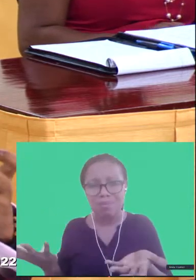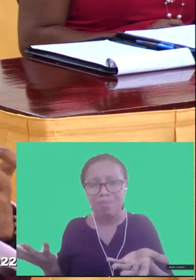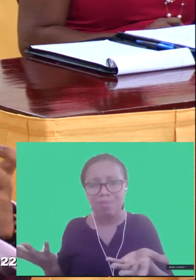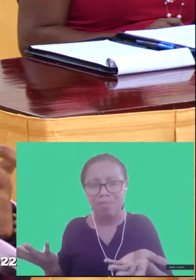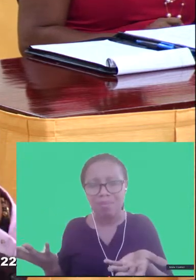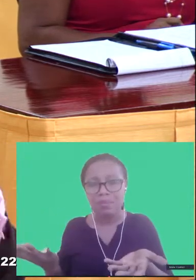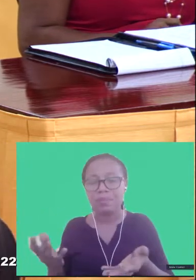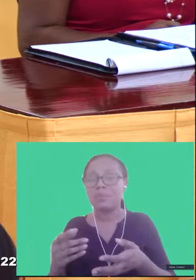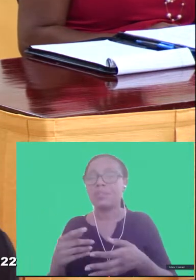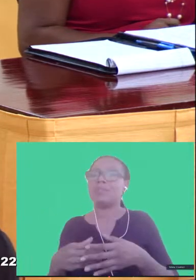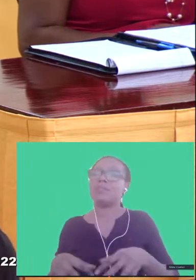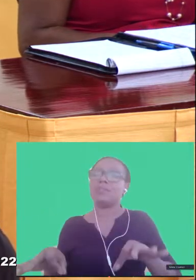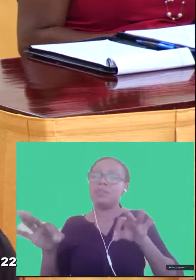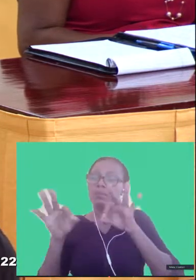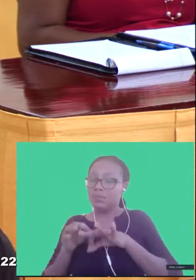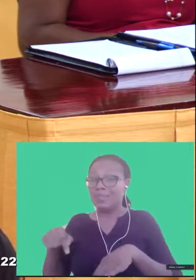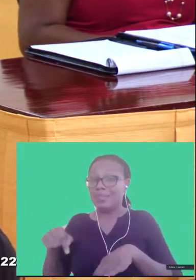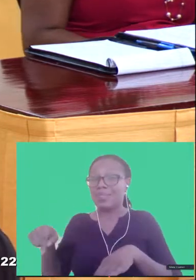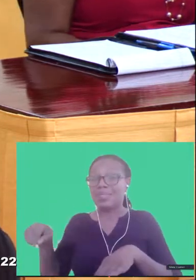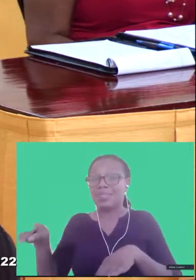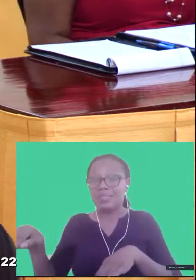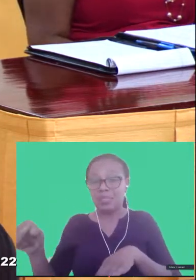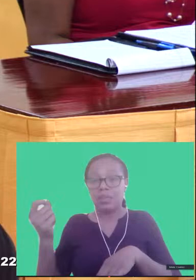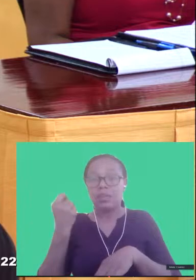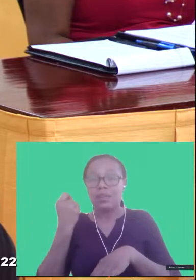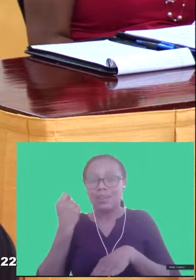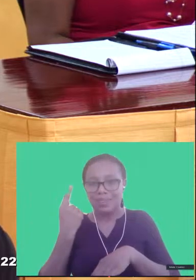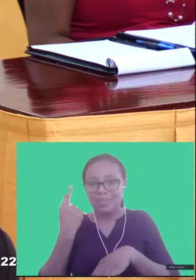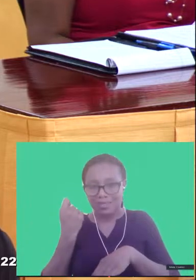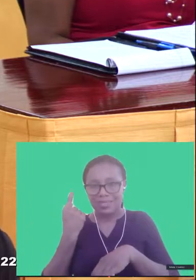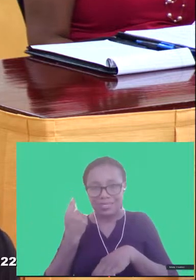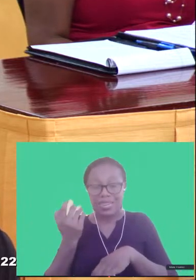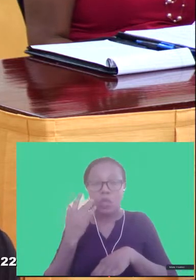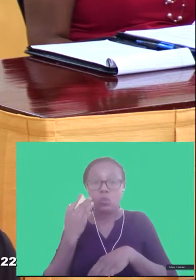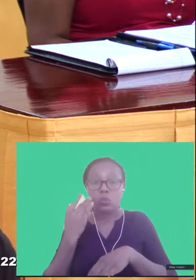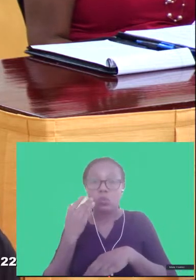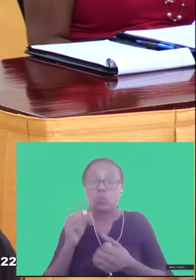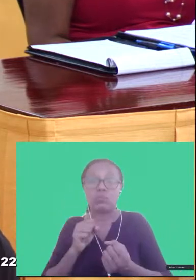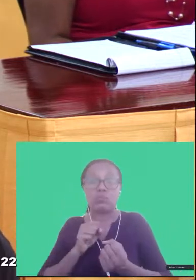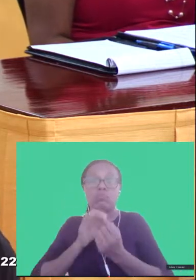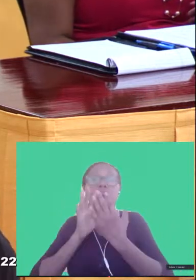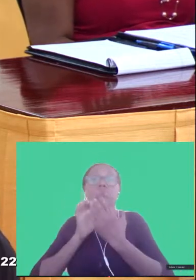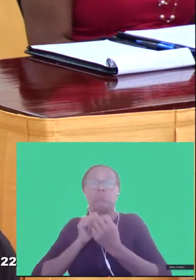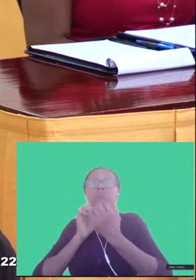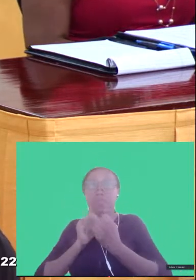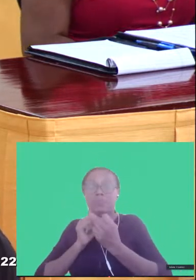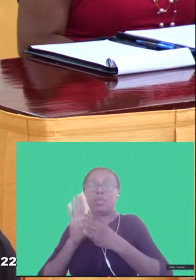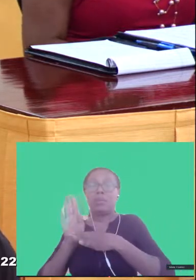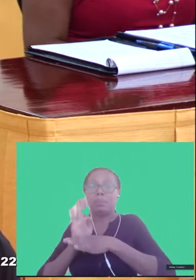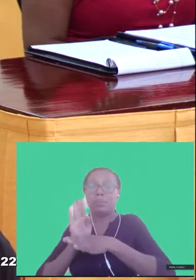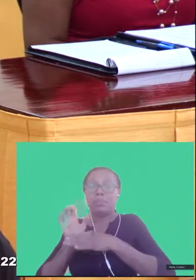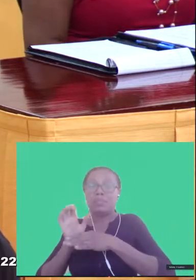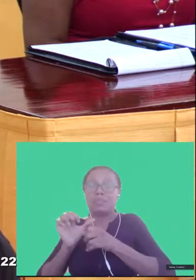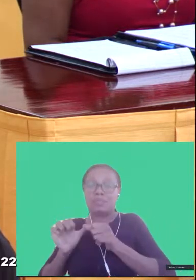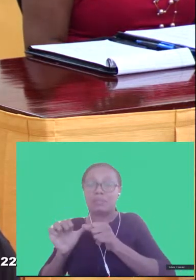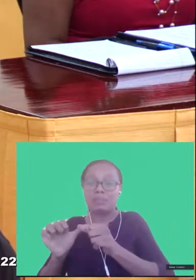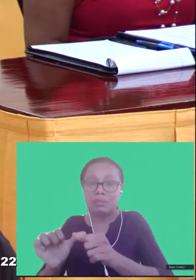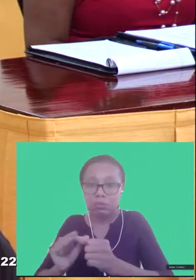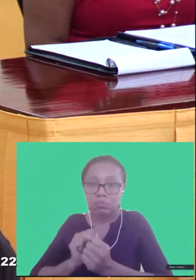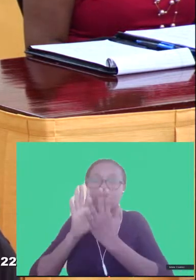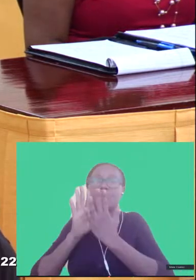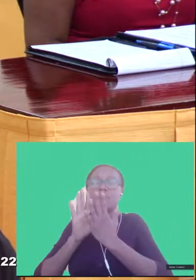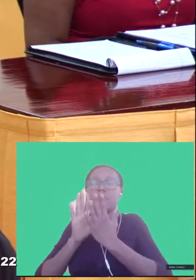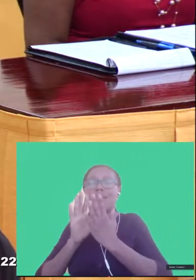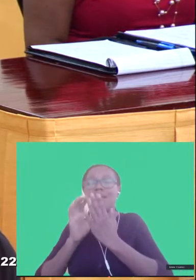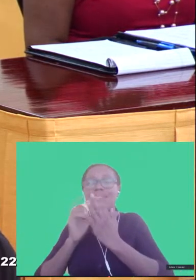I would want to go further, ma'am. I think that one of the beauties of the financial literacy program is that it